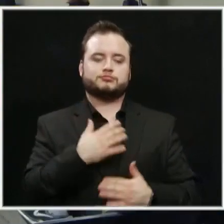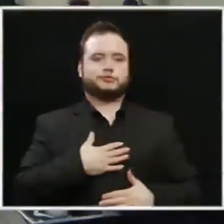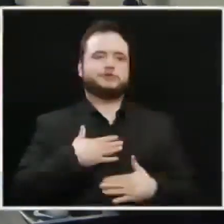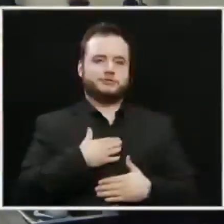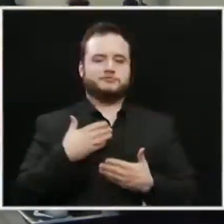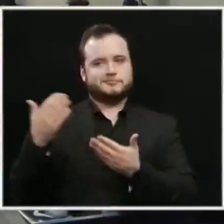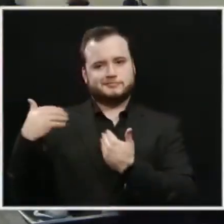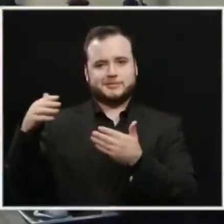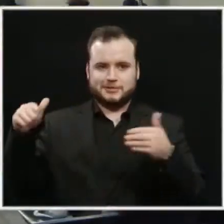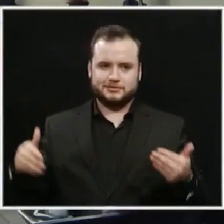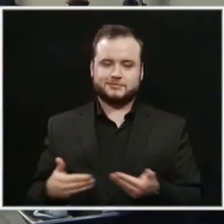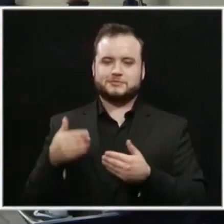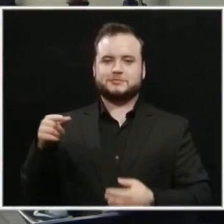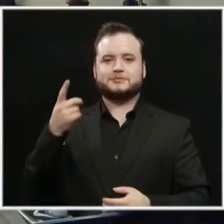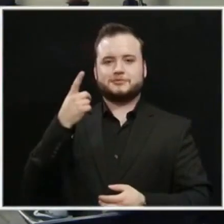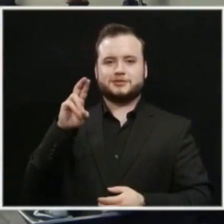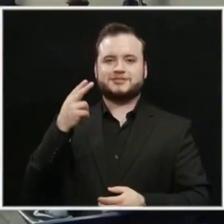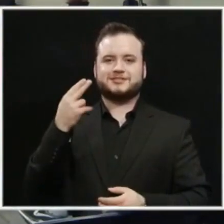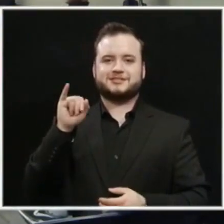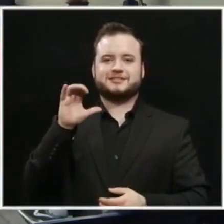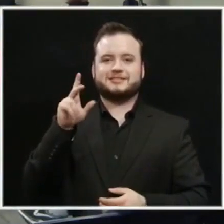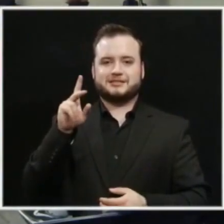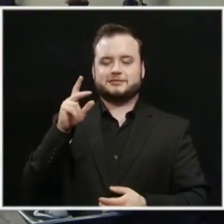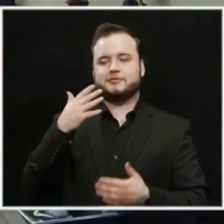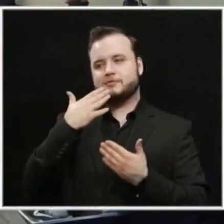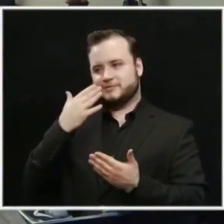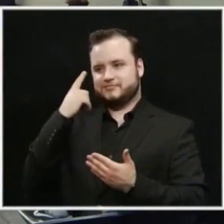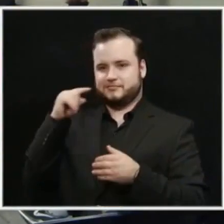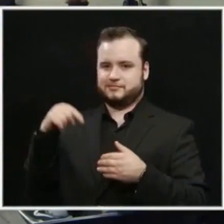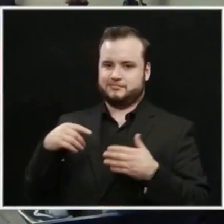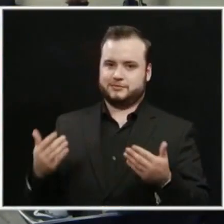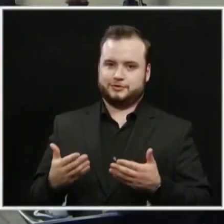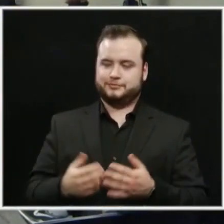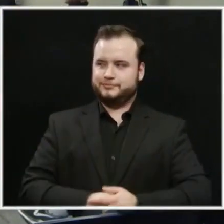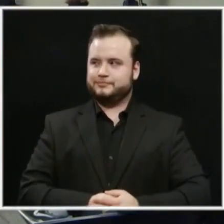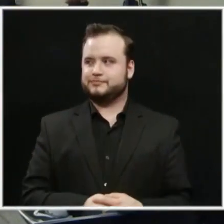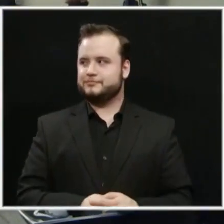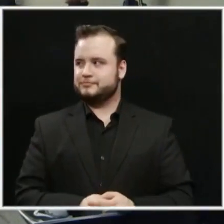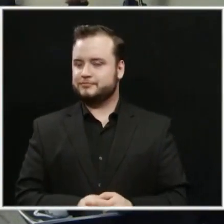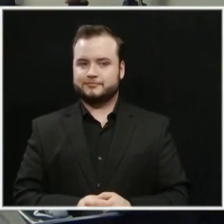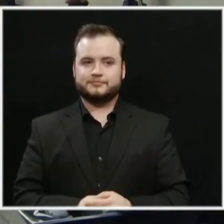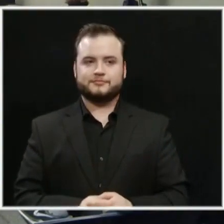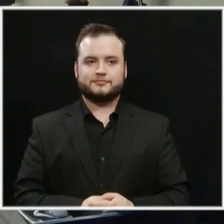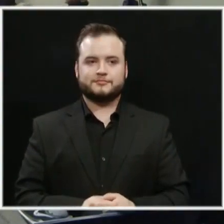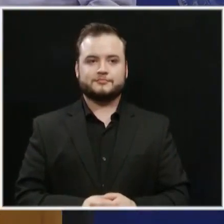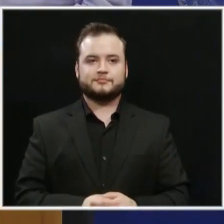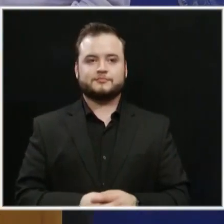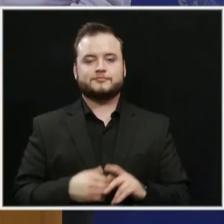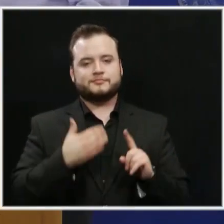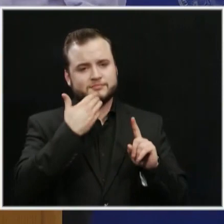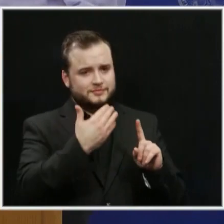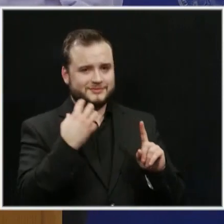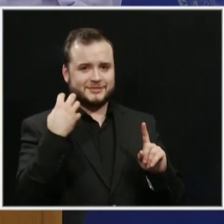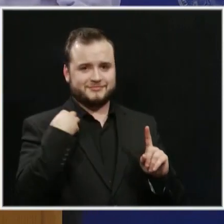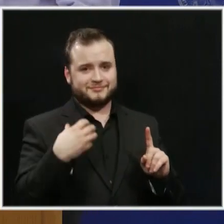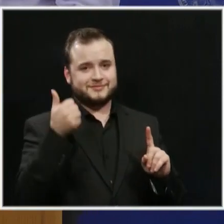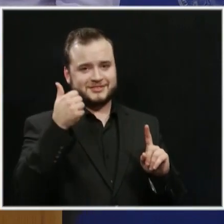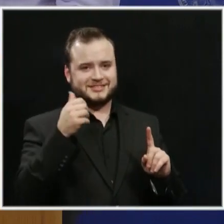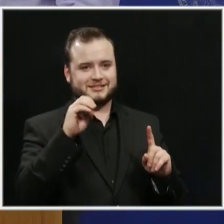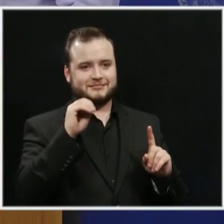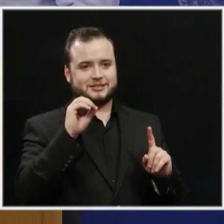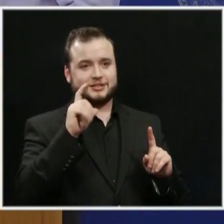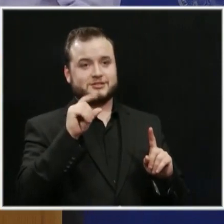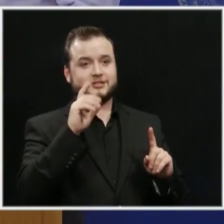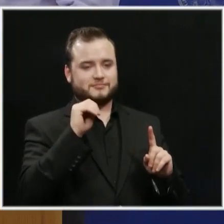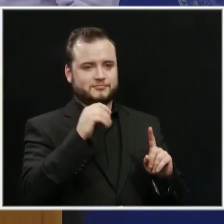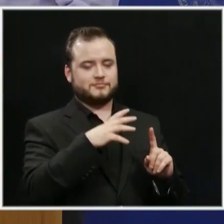Hick and thank him for joining us. Thanks, John. Thank you. Thank you, Commissioner, and thank you, Governor, for giving me a few minutes to speak this afternoon